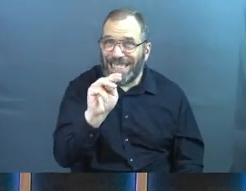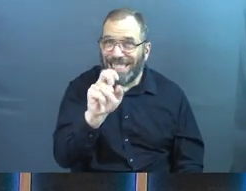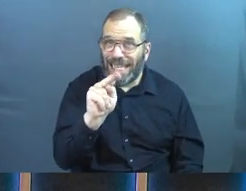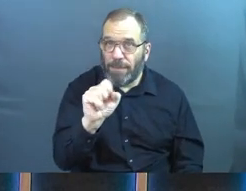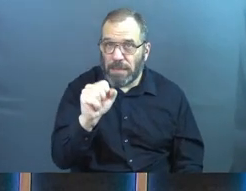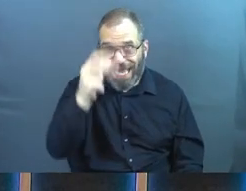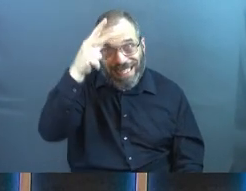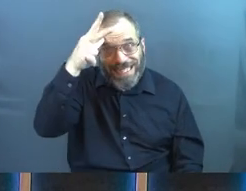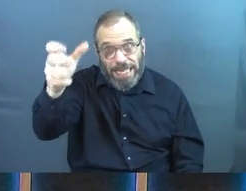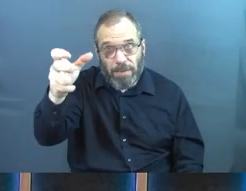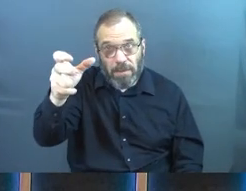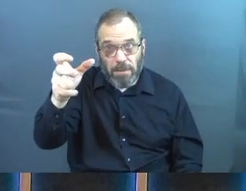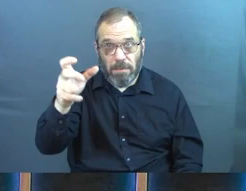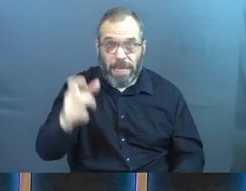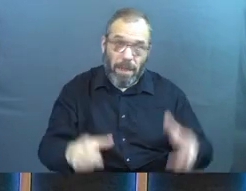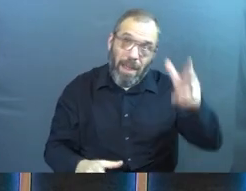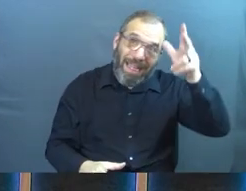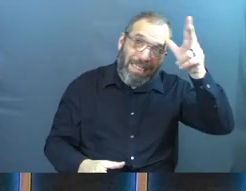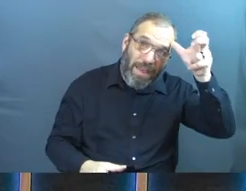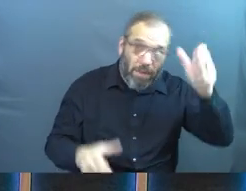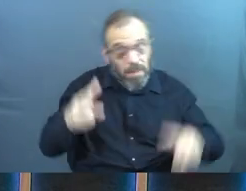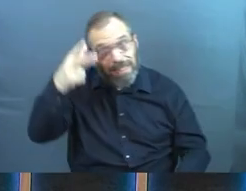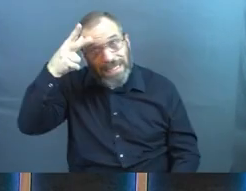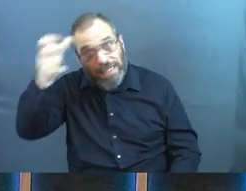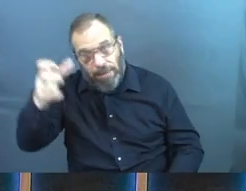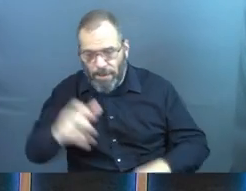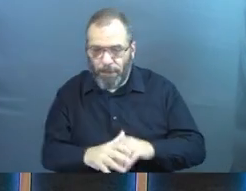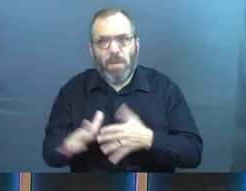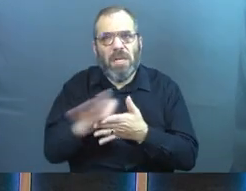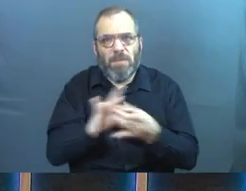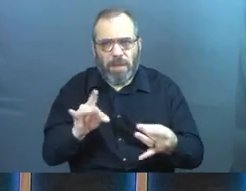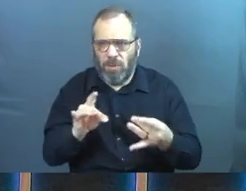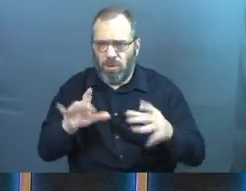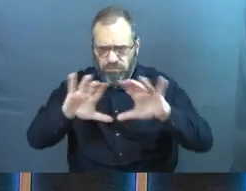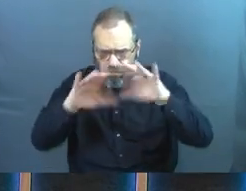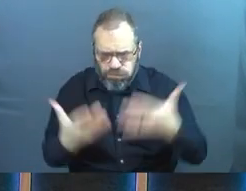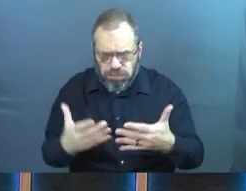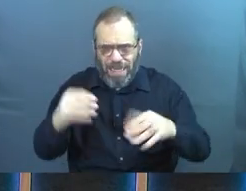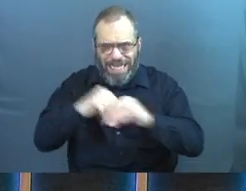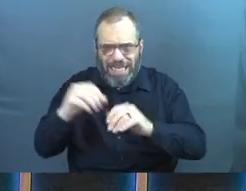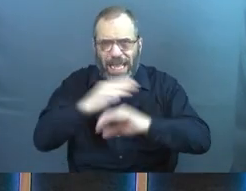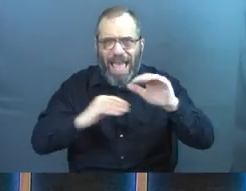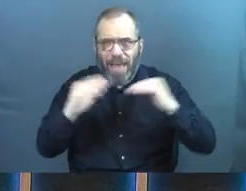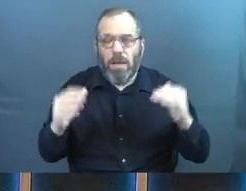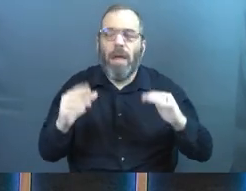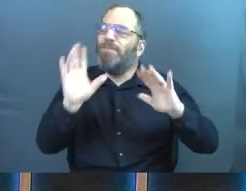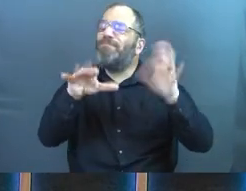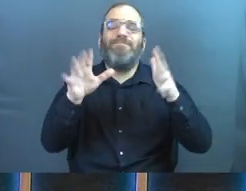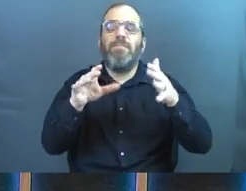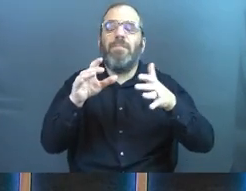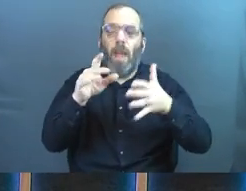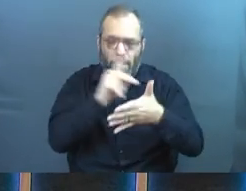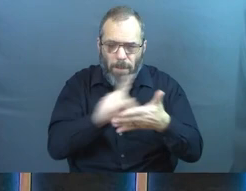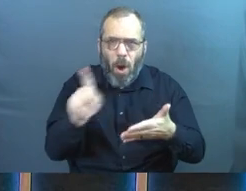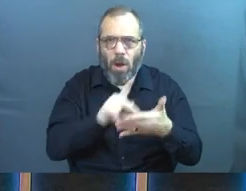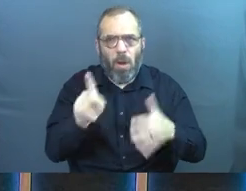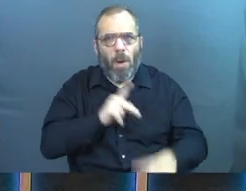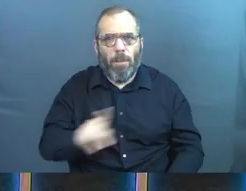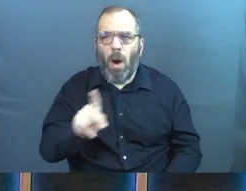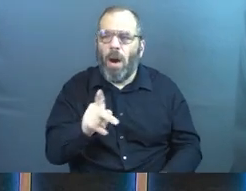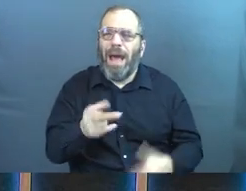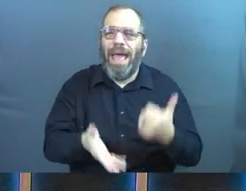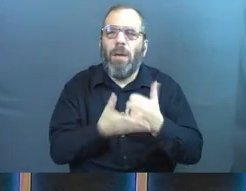rulers, authorities, cosmic powers over this present darkness, spiritual forces of evil in the heavenly realms? What he's trying to do is he's trying to help